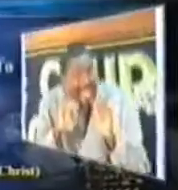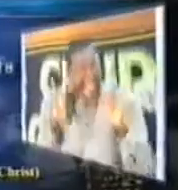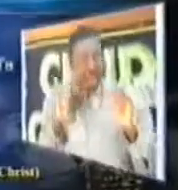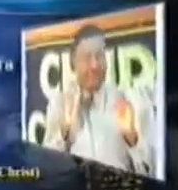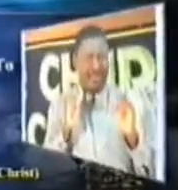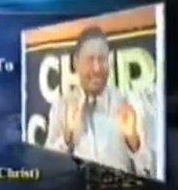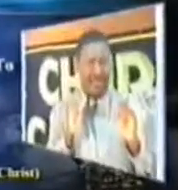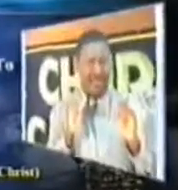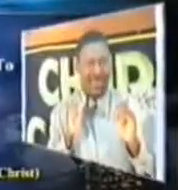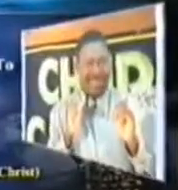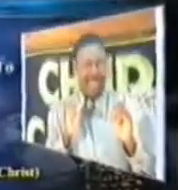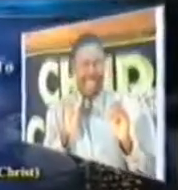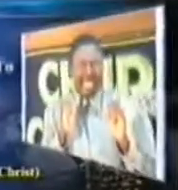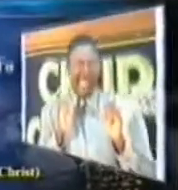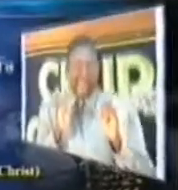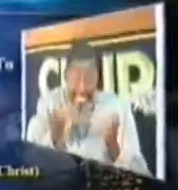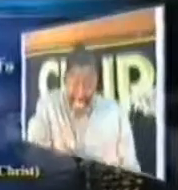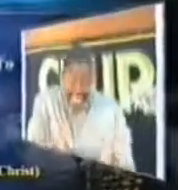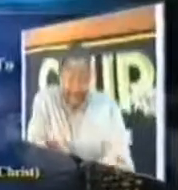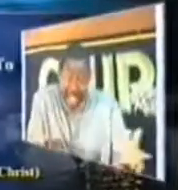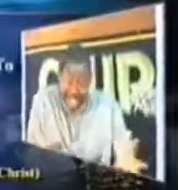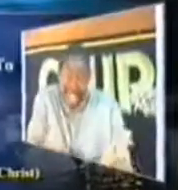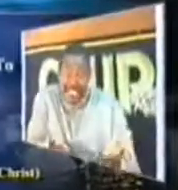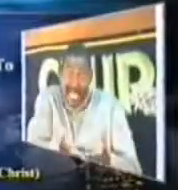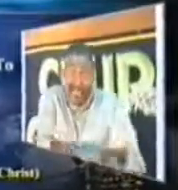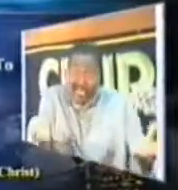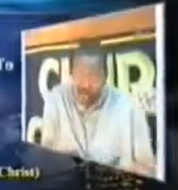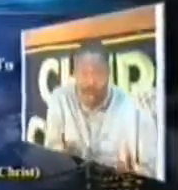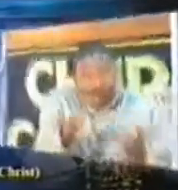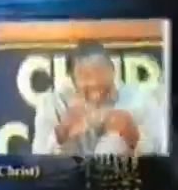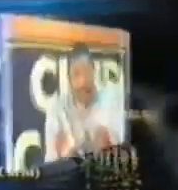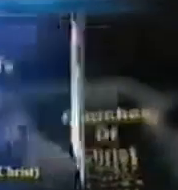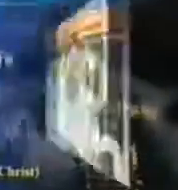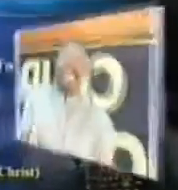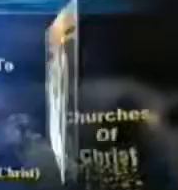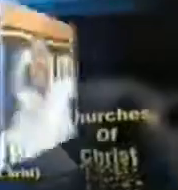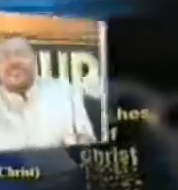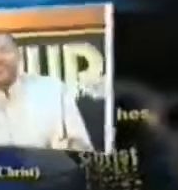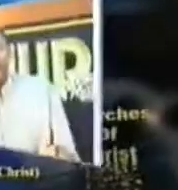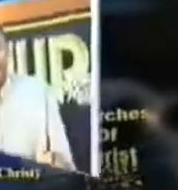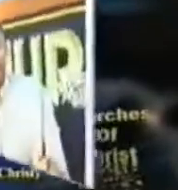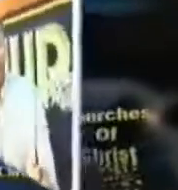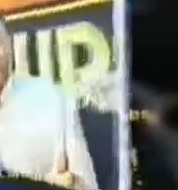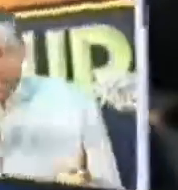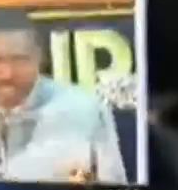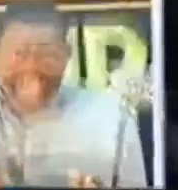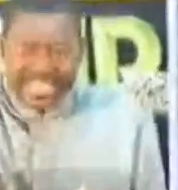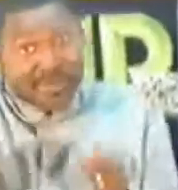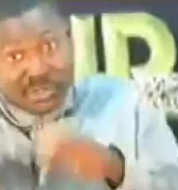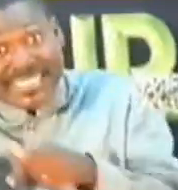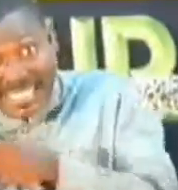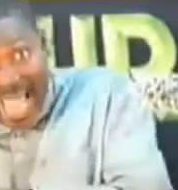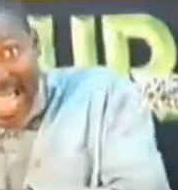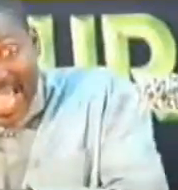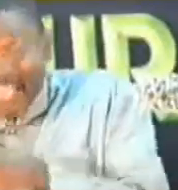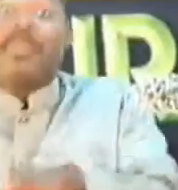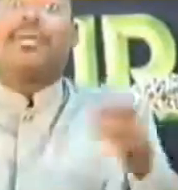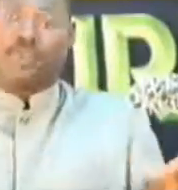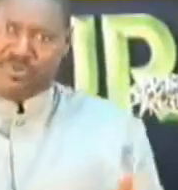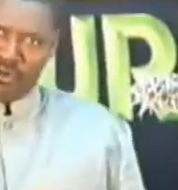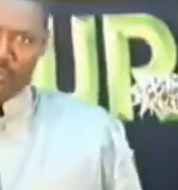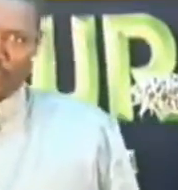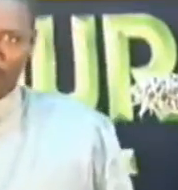asema ye ka nye no no. Say, sir, some American television so I would tell me, say, yeah, we are, you bet your sicker,